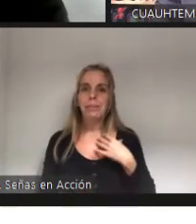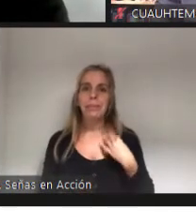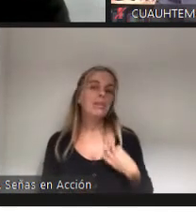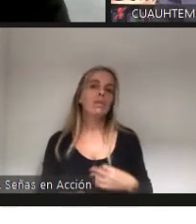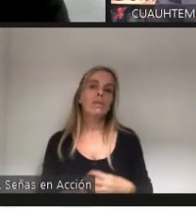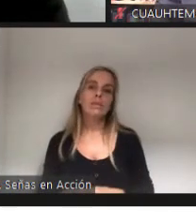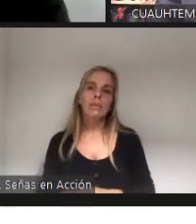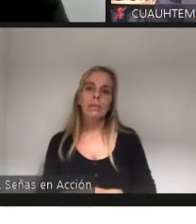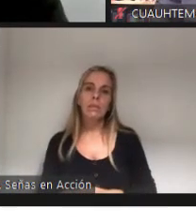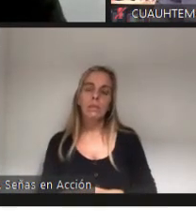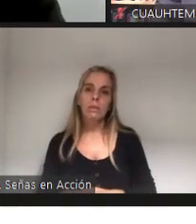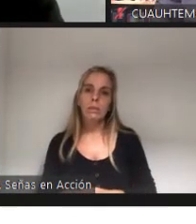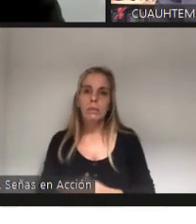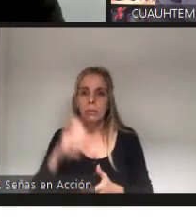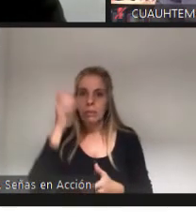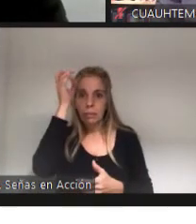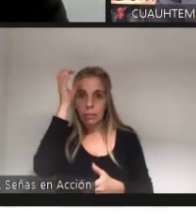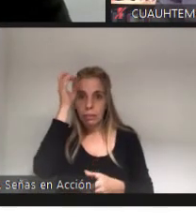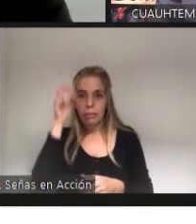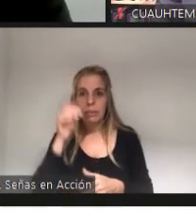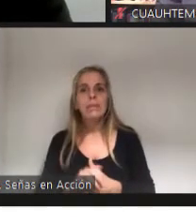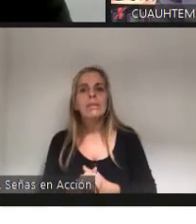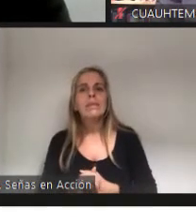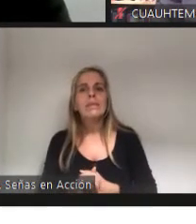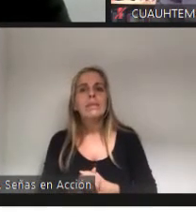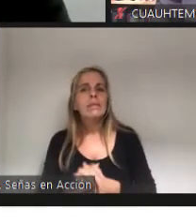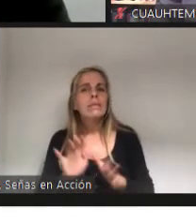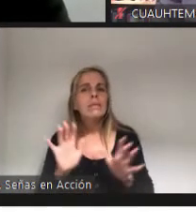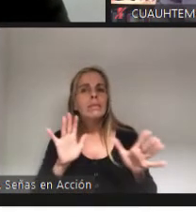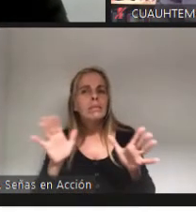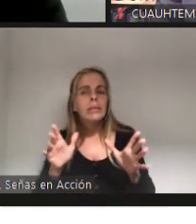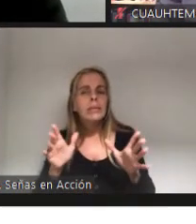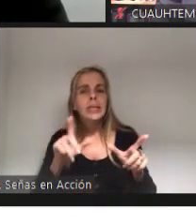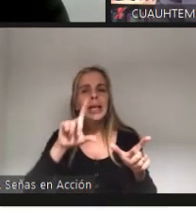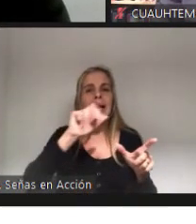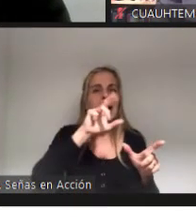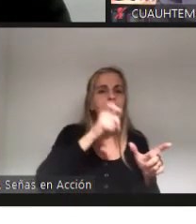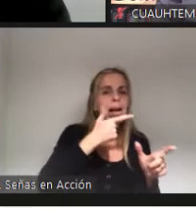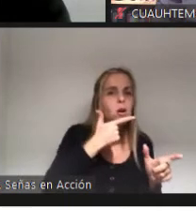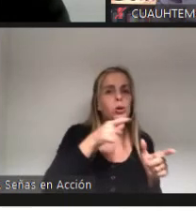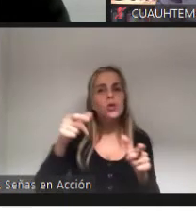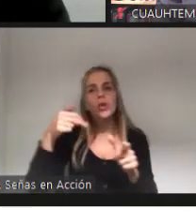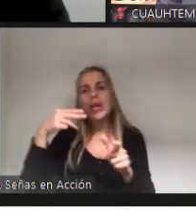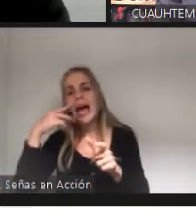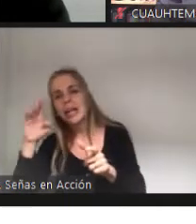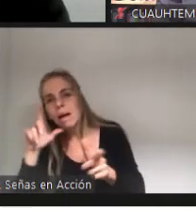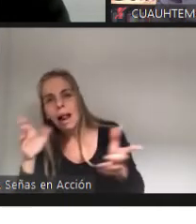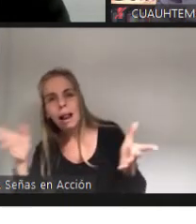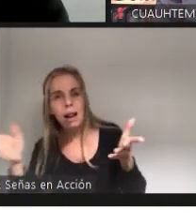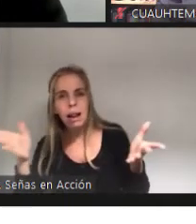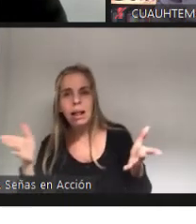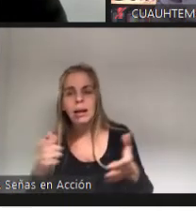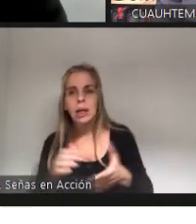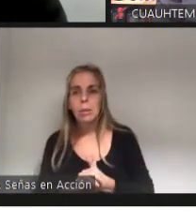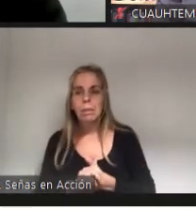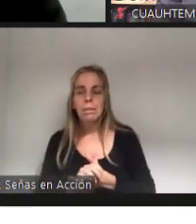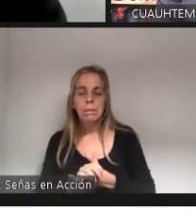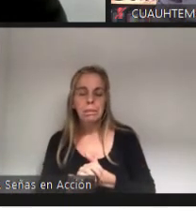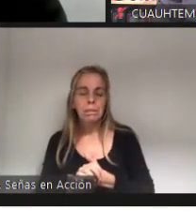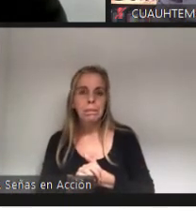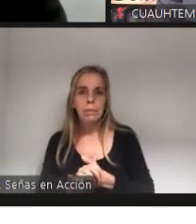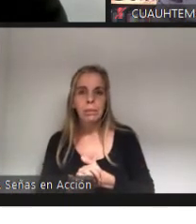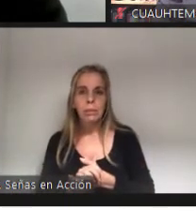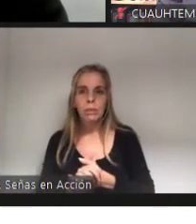you. So, sorry, but José Carlos and Aníbal wanted to take the floor.